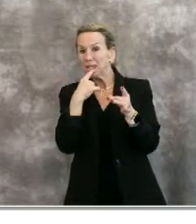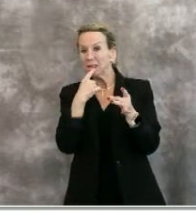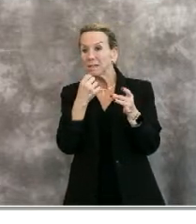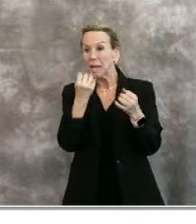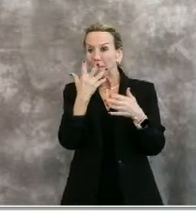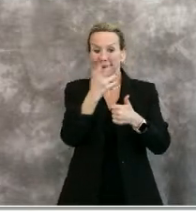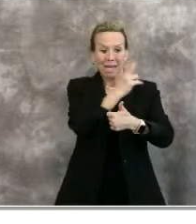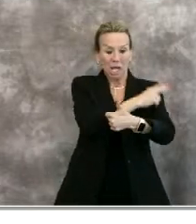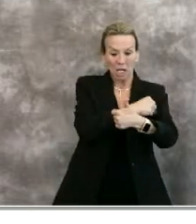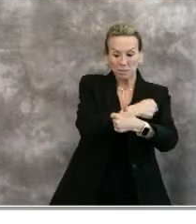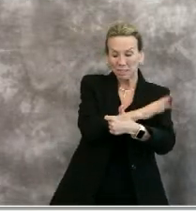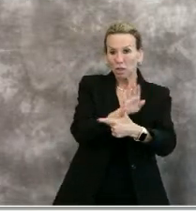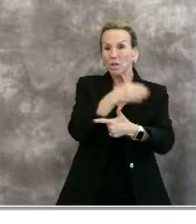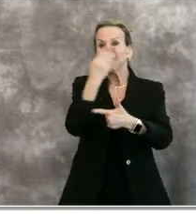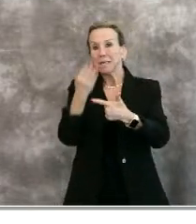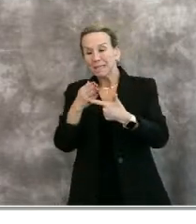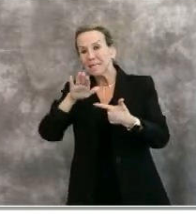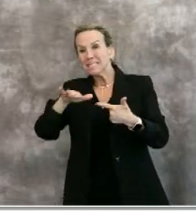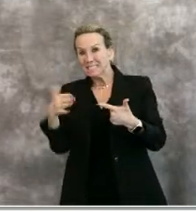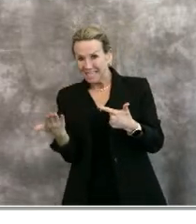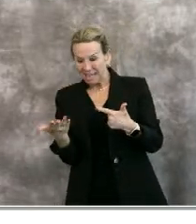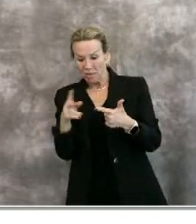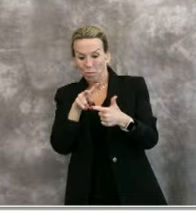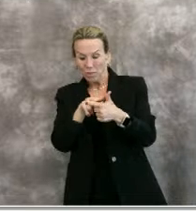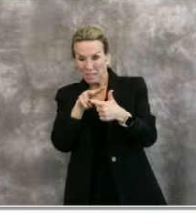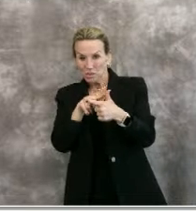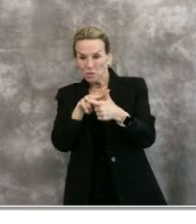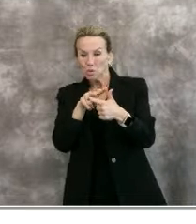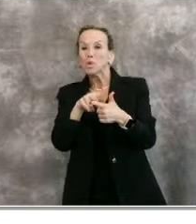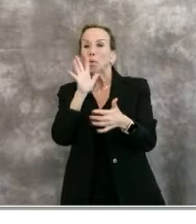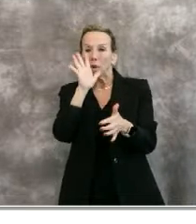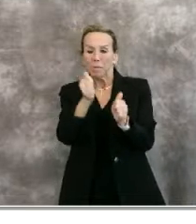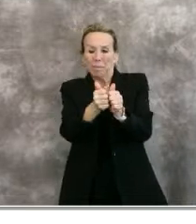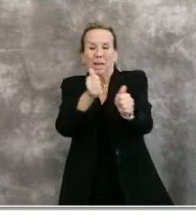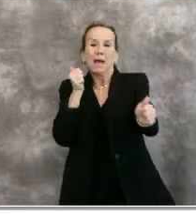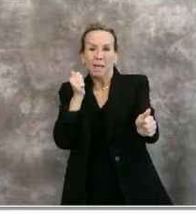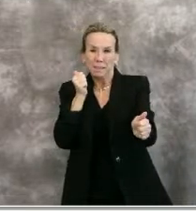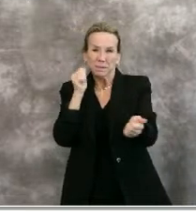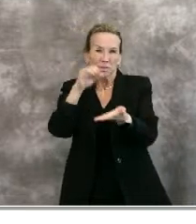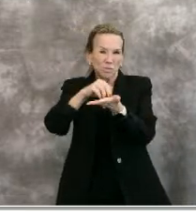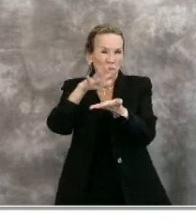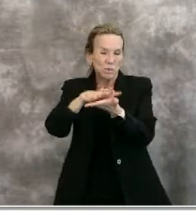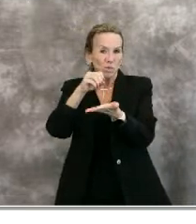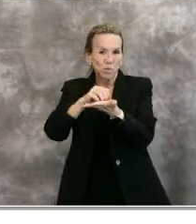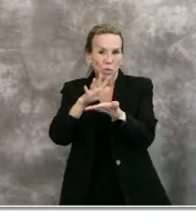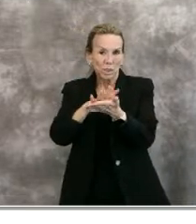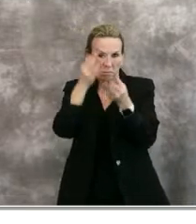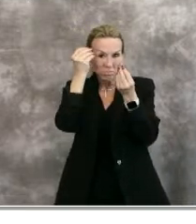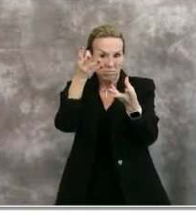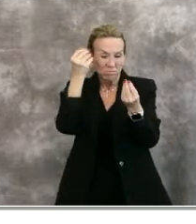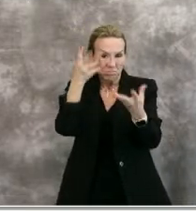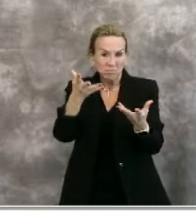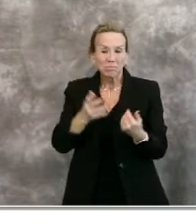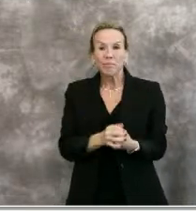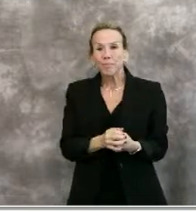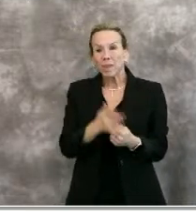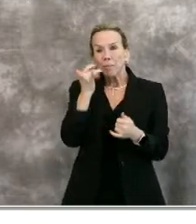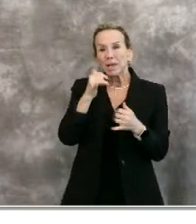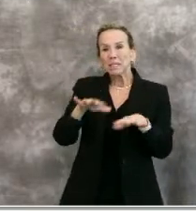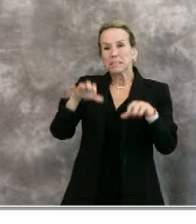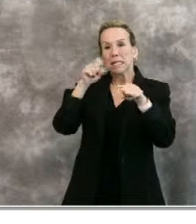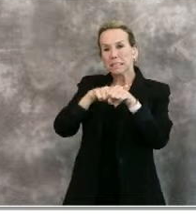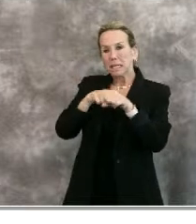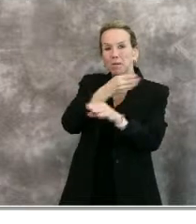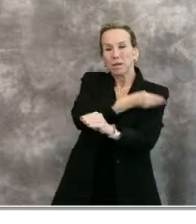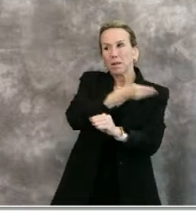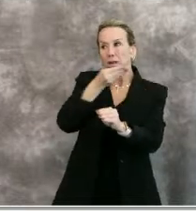hospitalizations, then deaths lag behind the reported cases, and we are